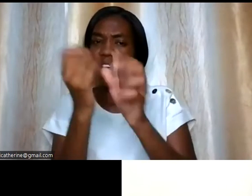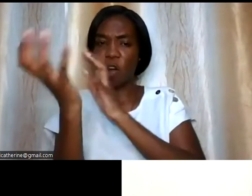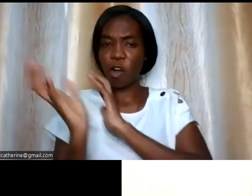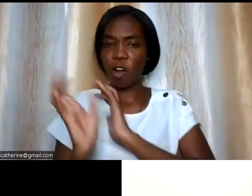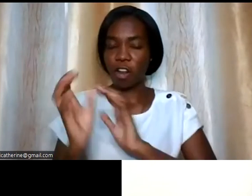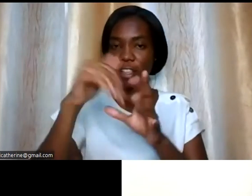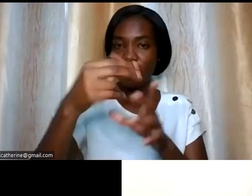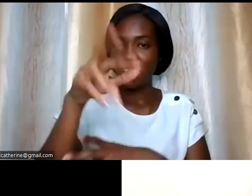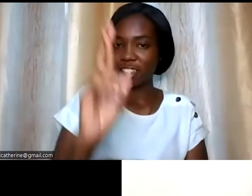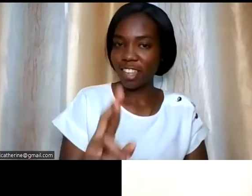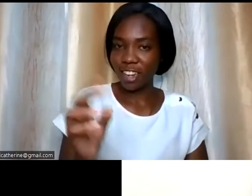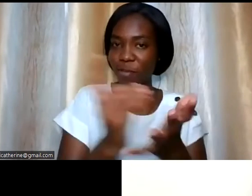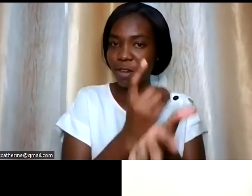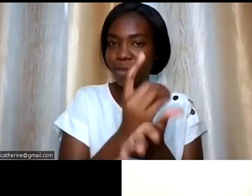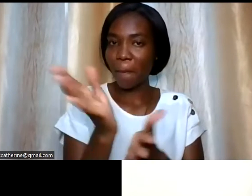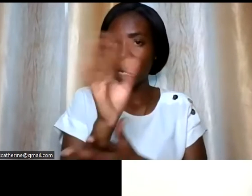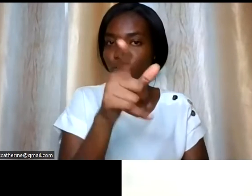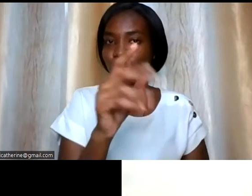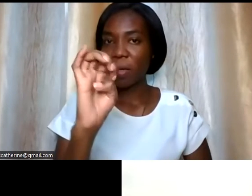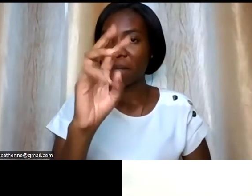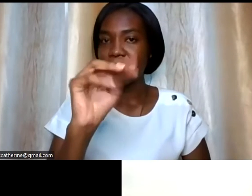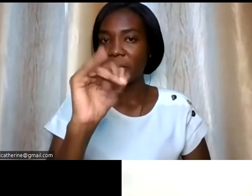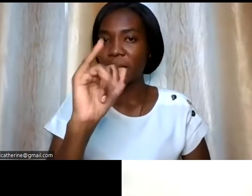department? Back to you, Emily.